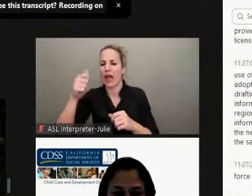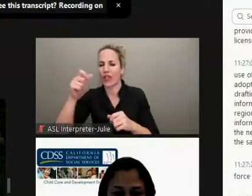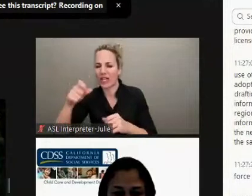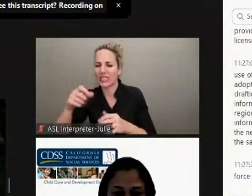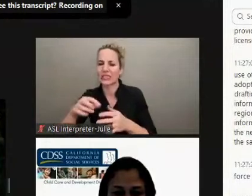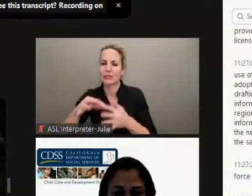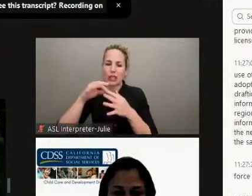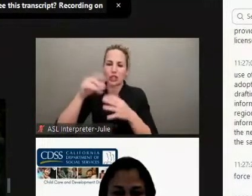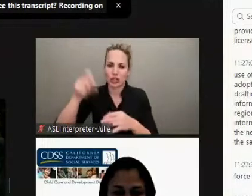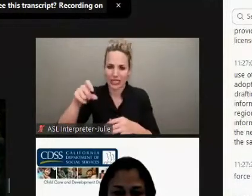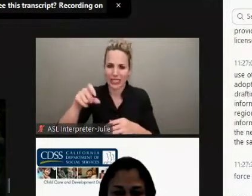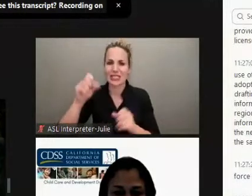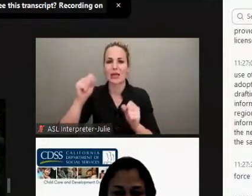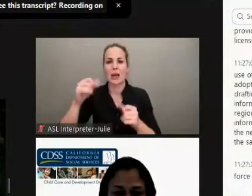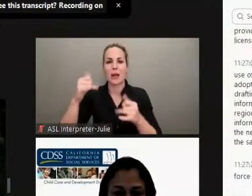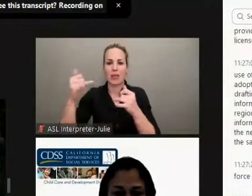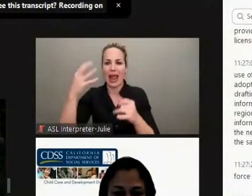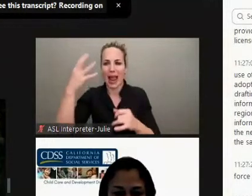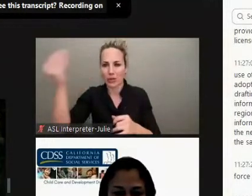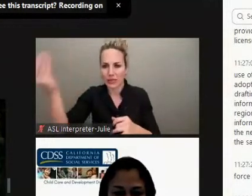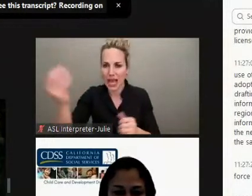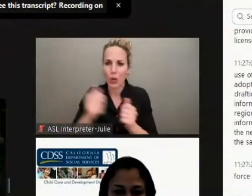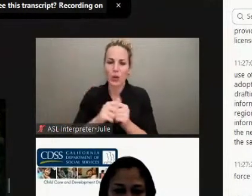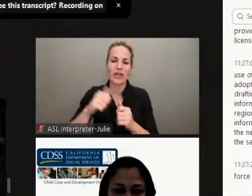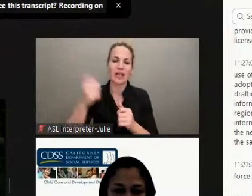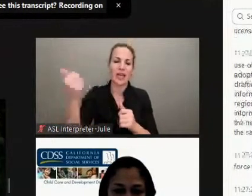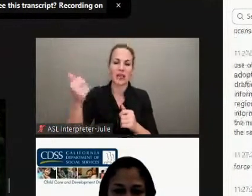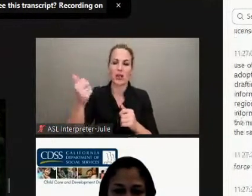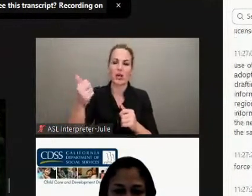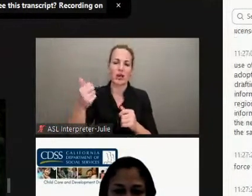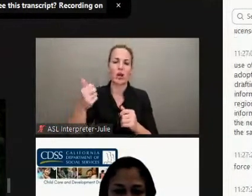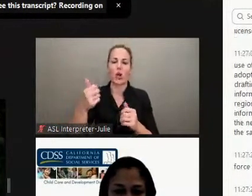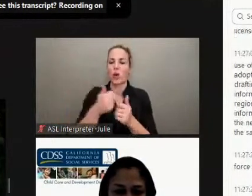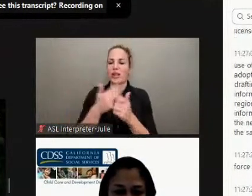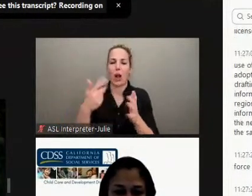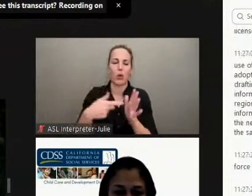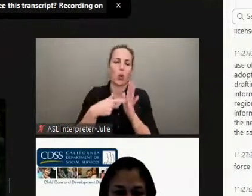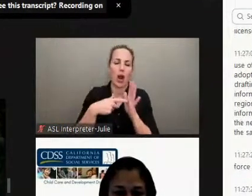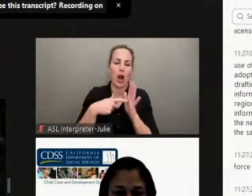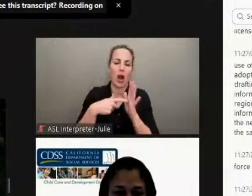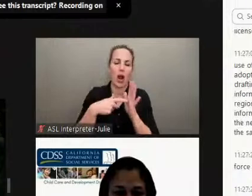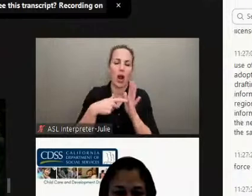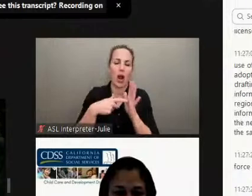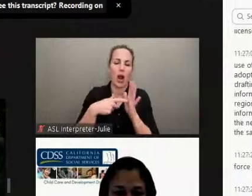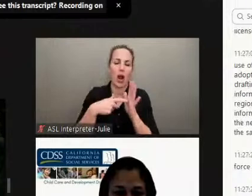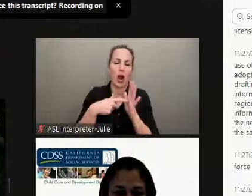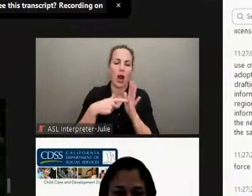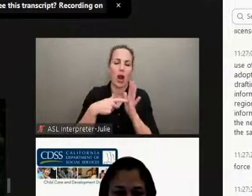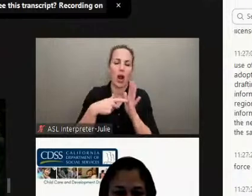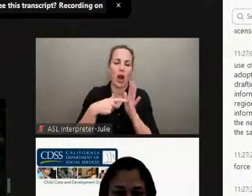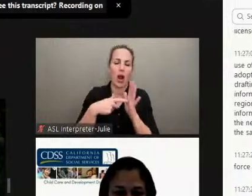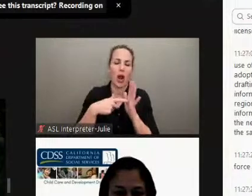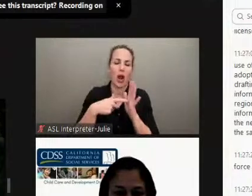outside with another without requiring a waiver. Now I'll pass.